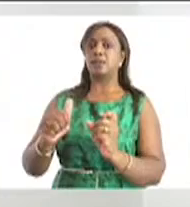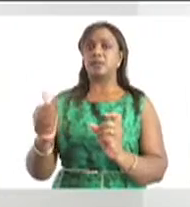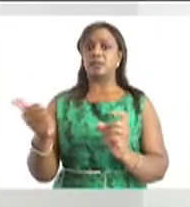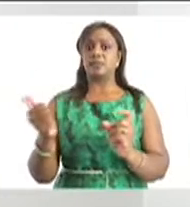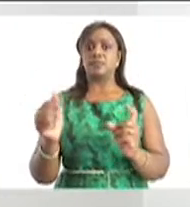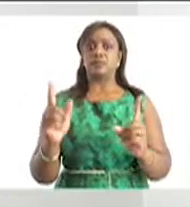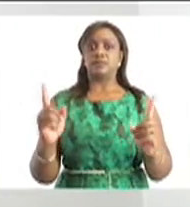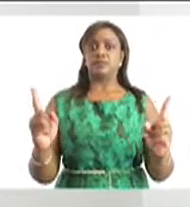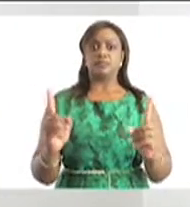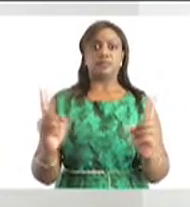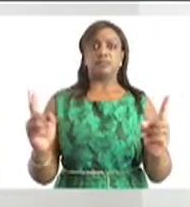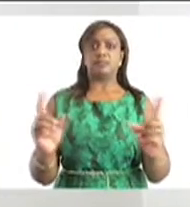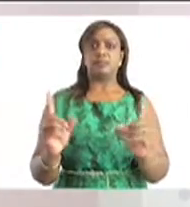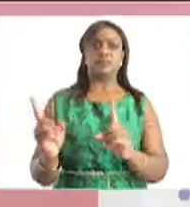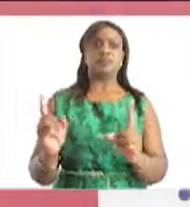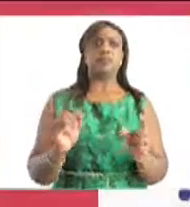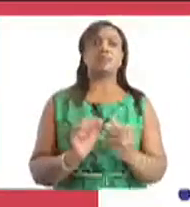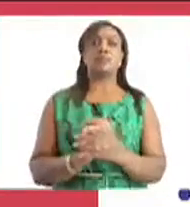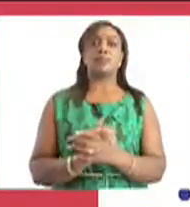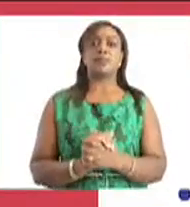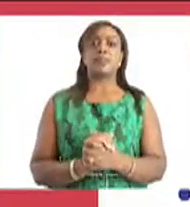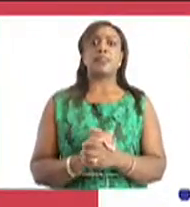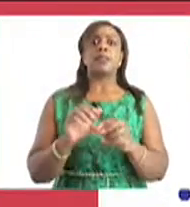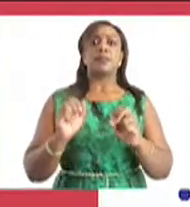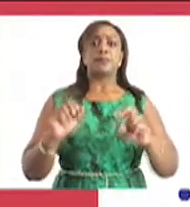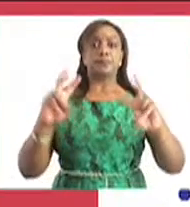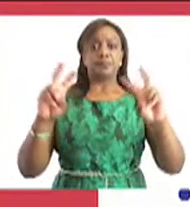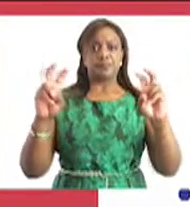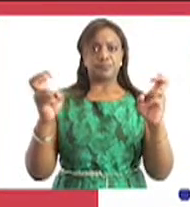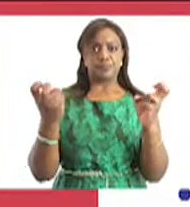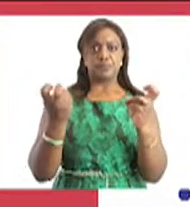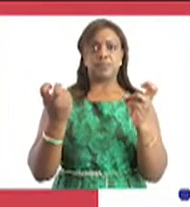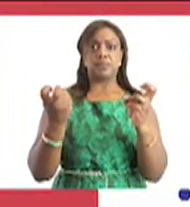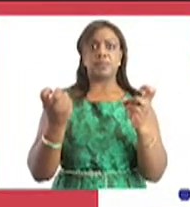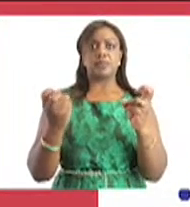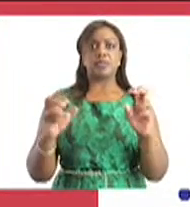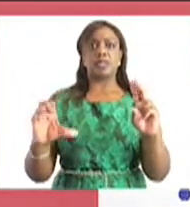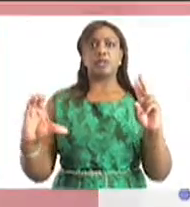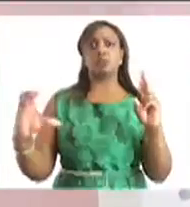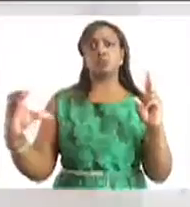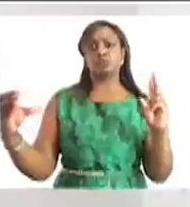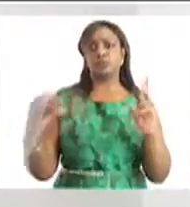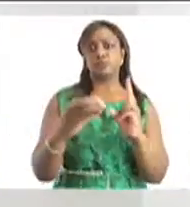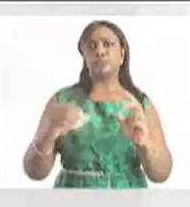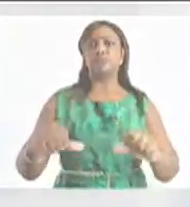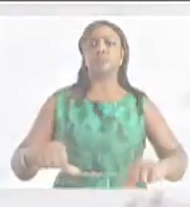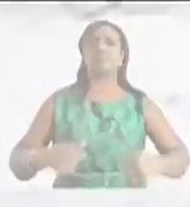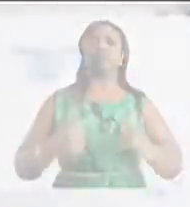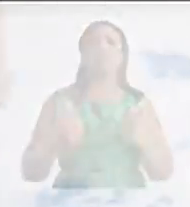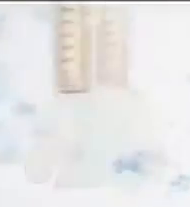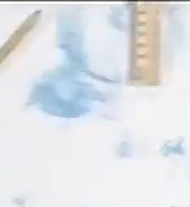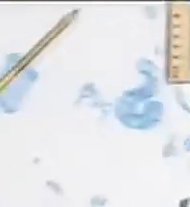touching anyone. And today's lesson is community health.